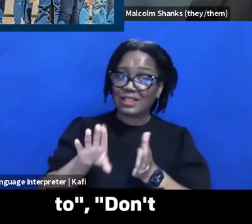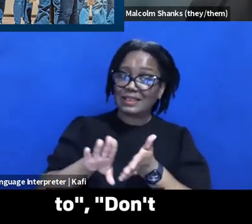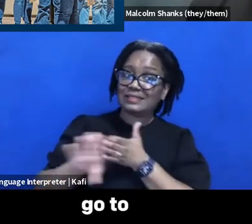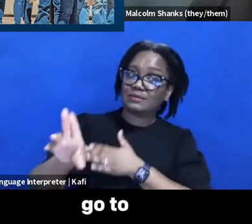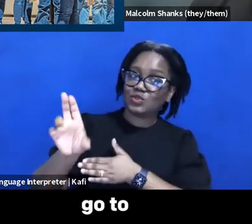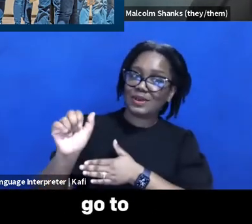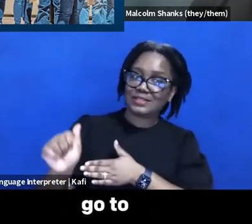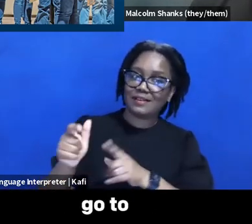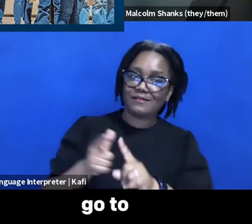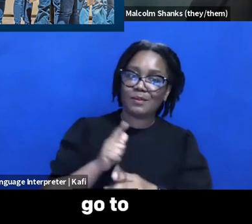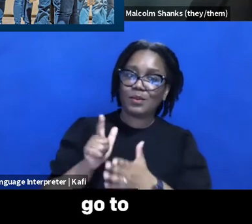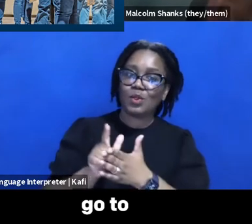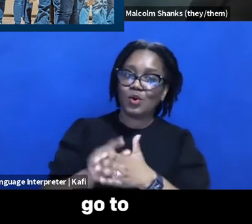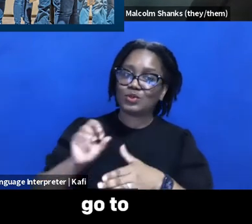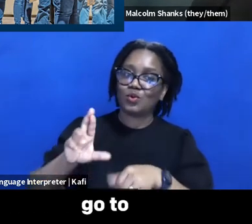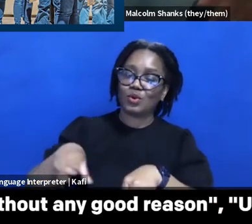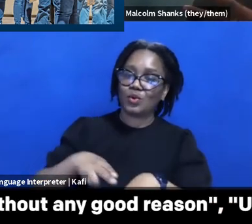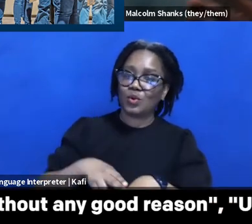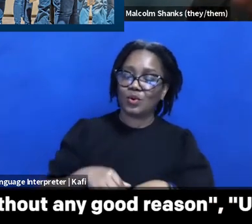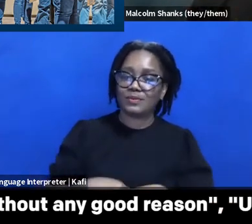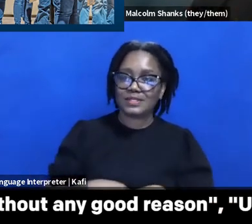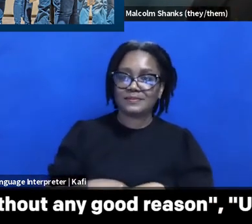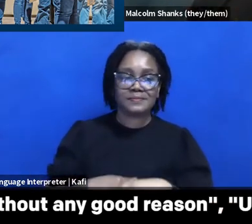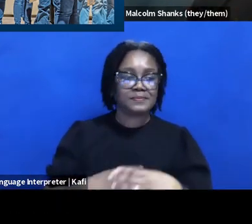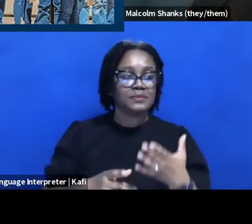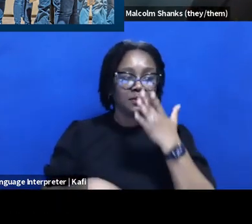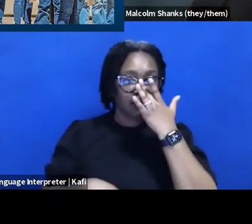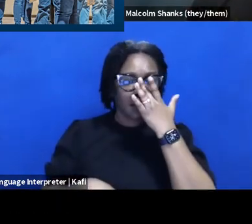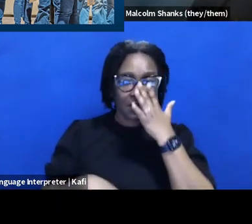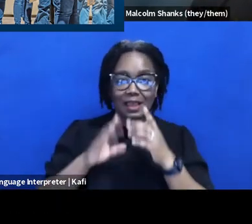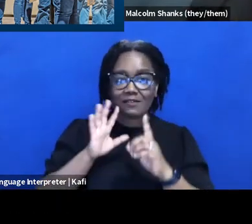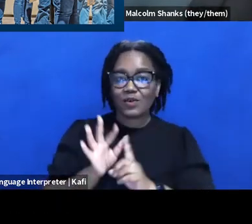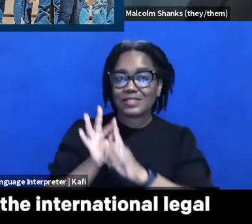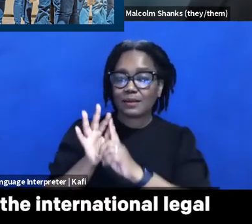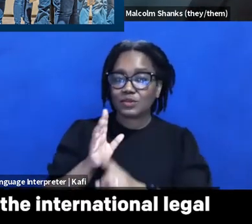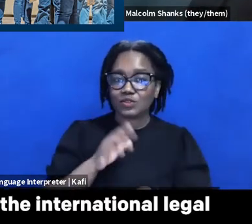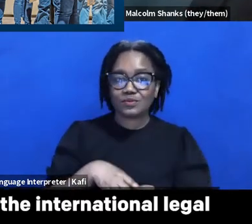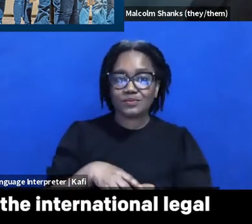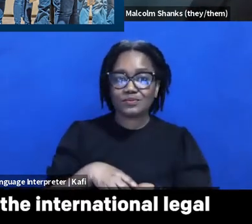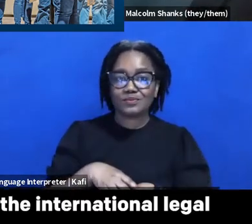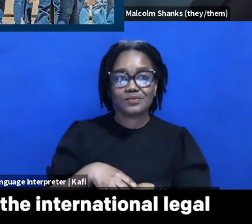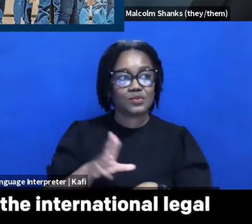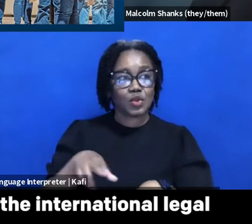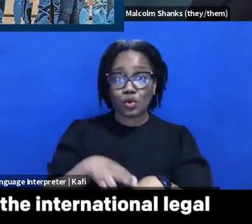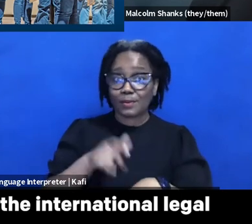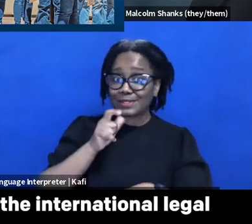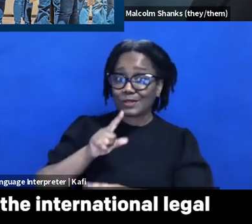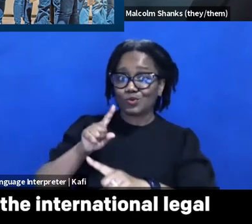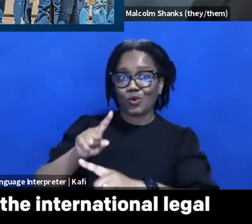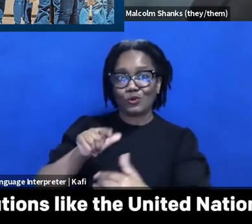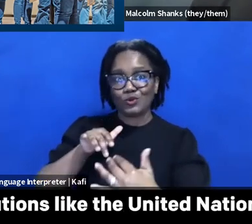don't go to war without any good reason, use the international